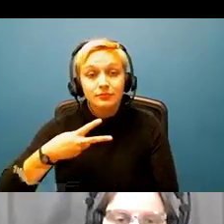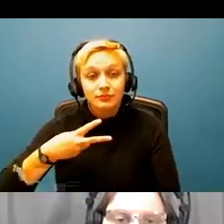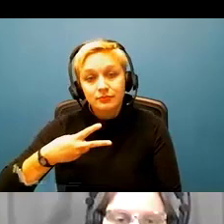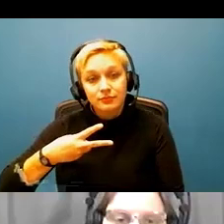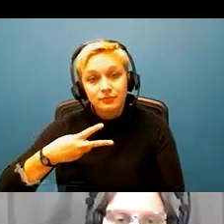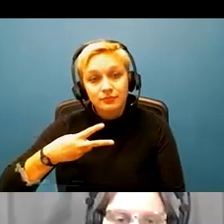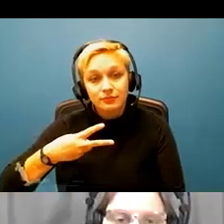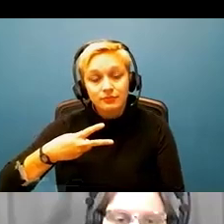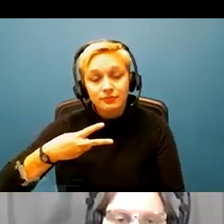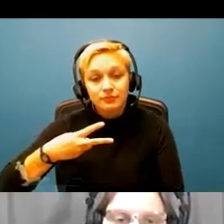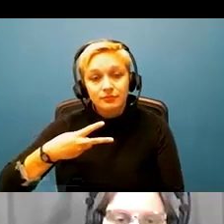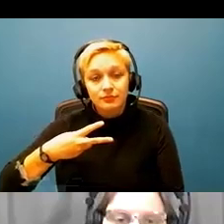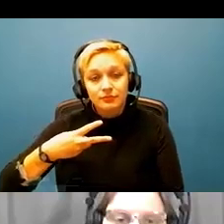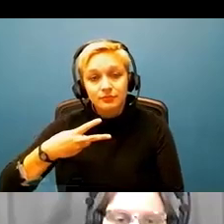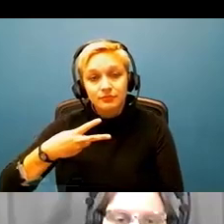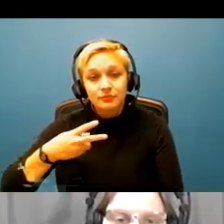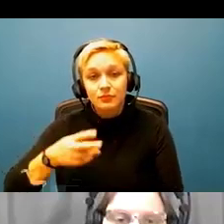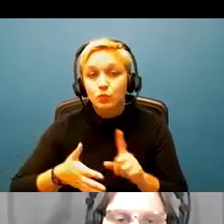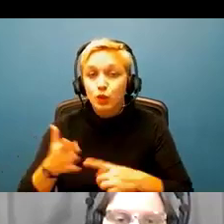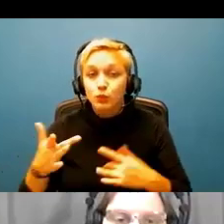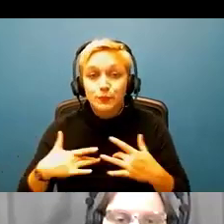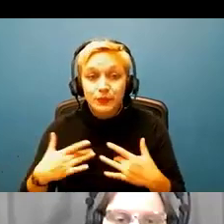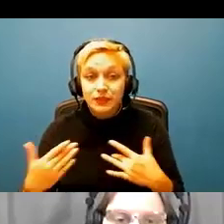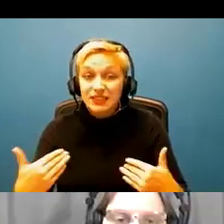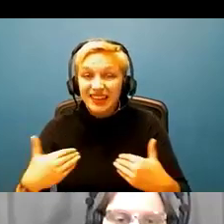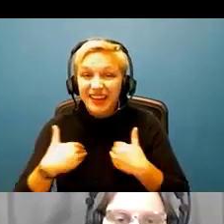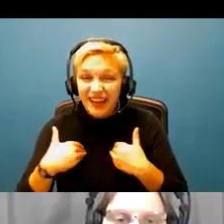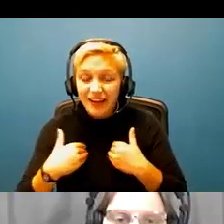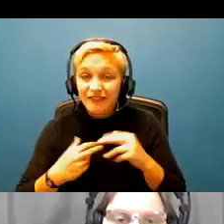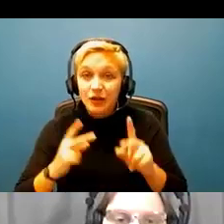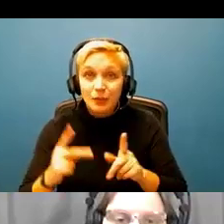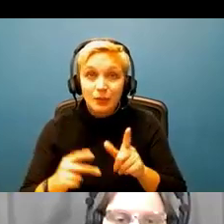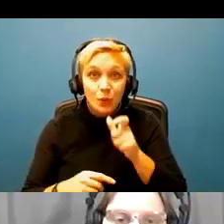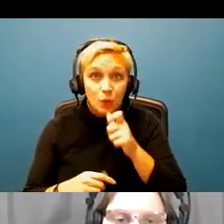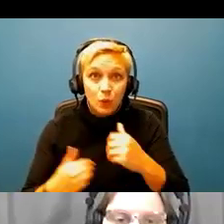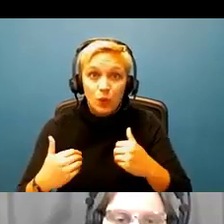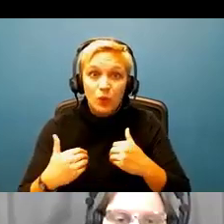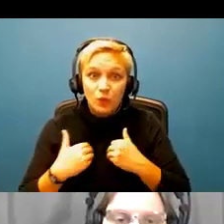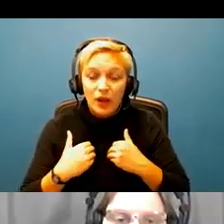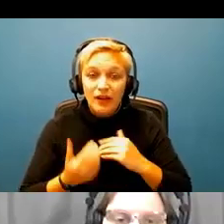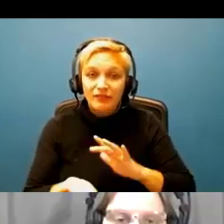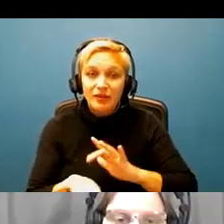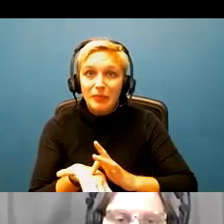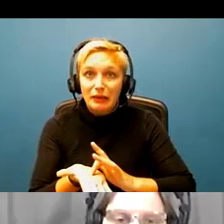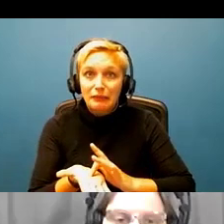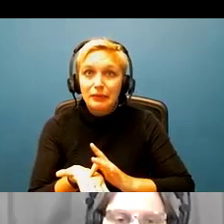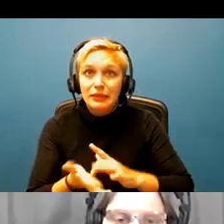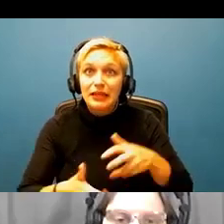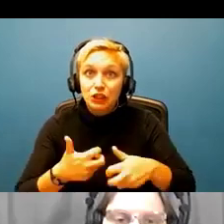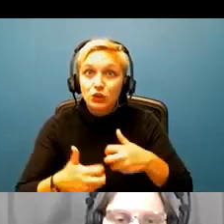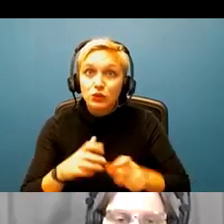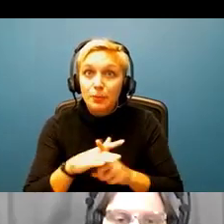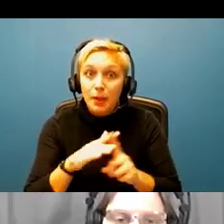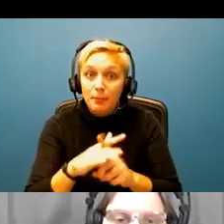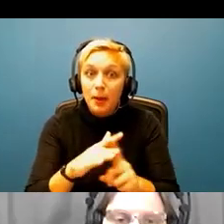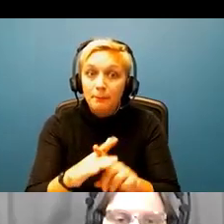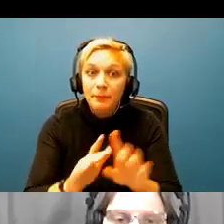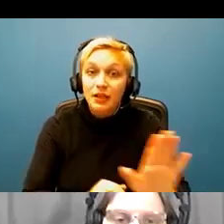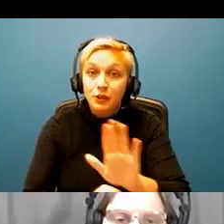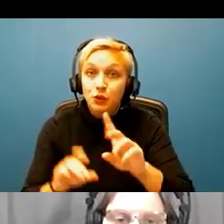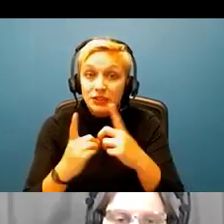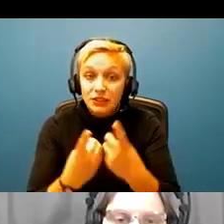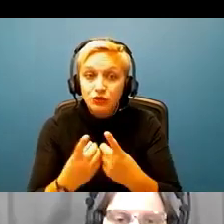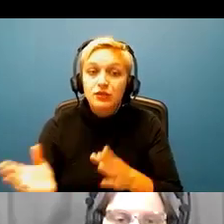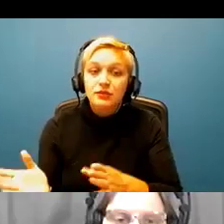medically compromised in your district, and how are you addressing those concerns? Would any DPI staff love to share out some of the things that they heard